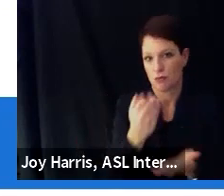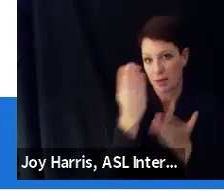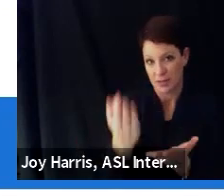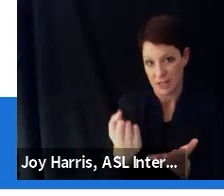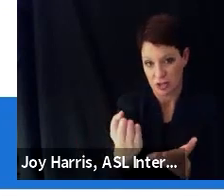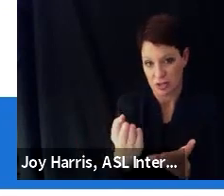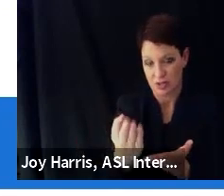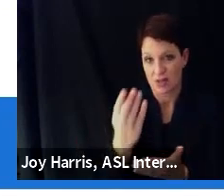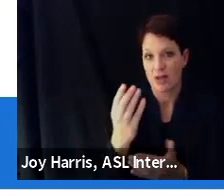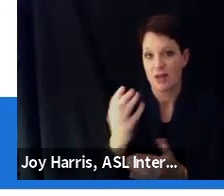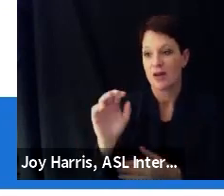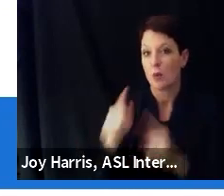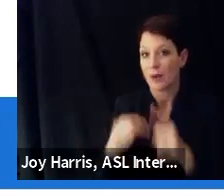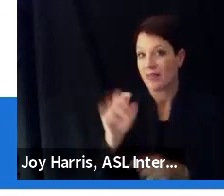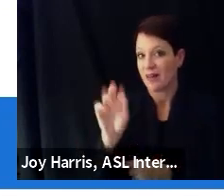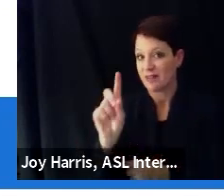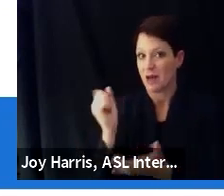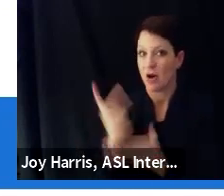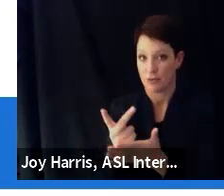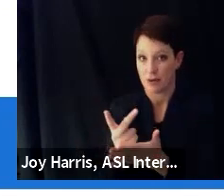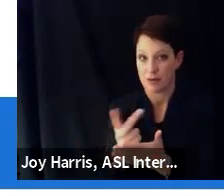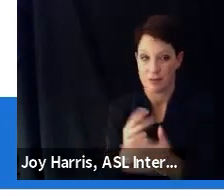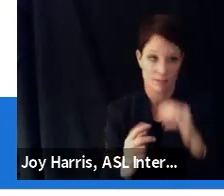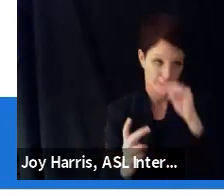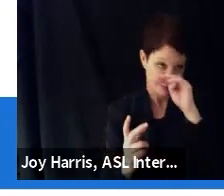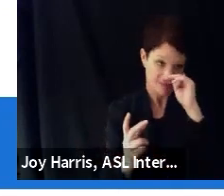the FDA is authorizing.